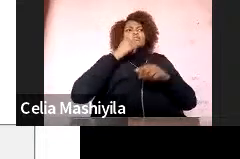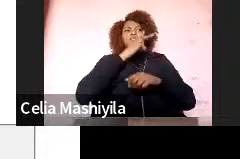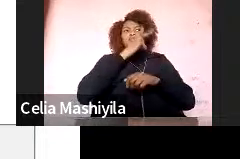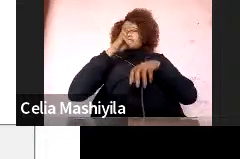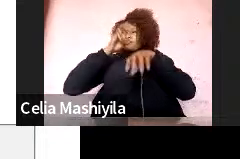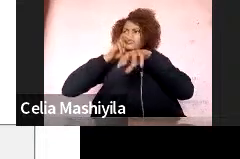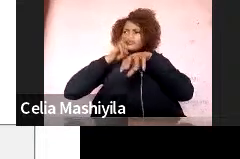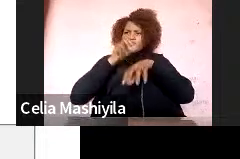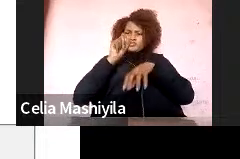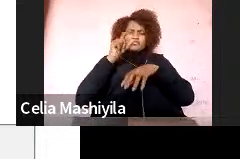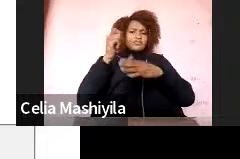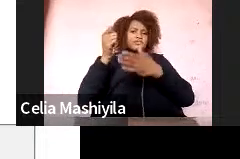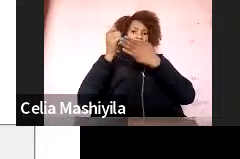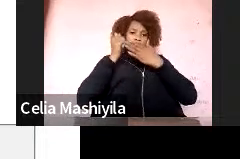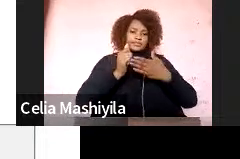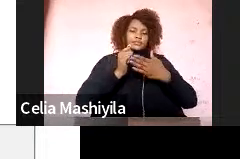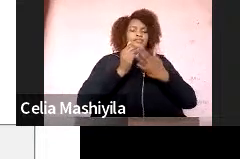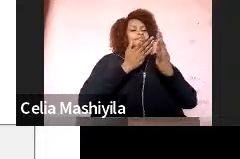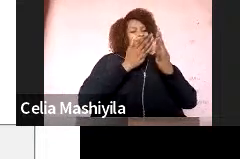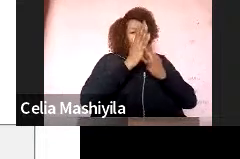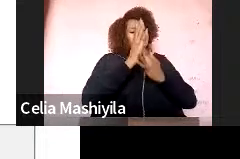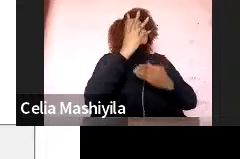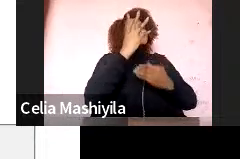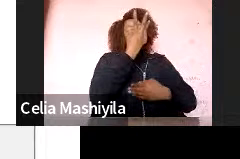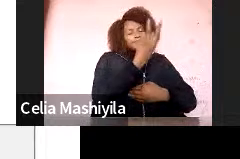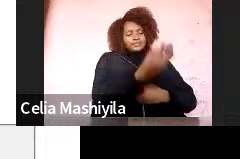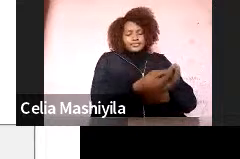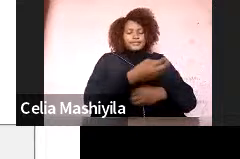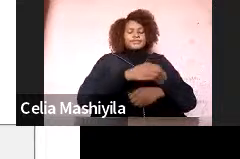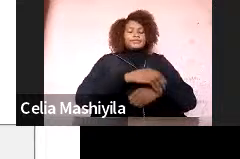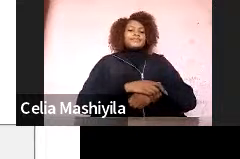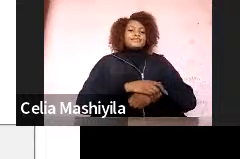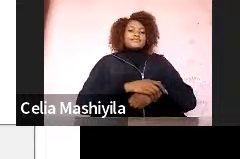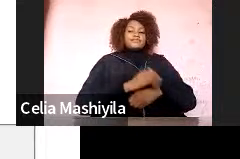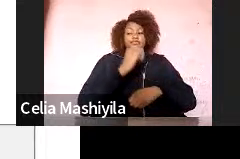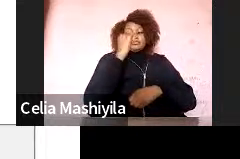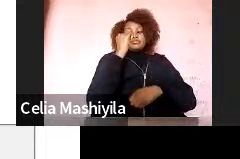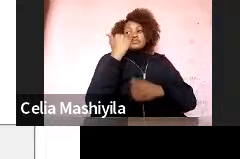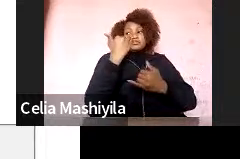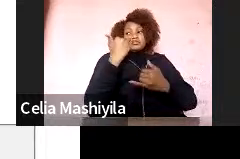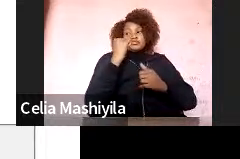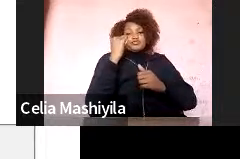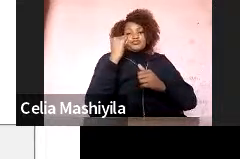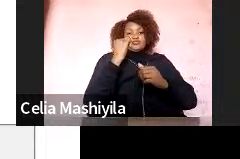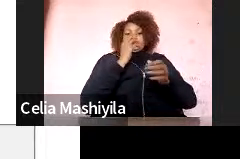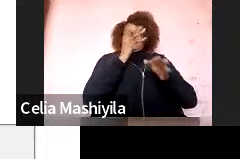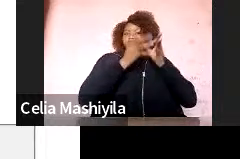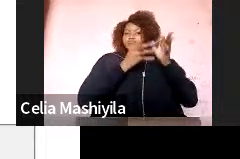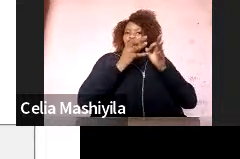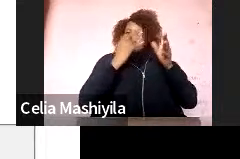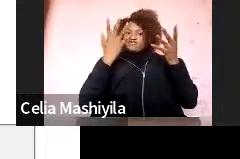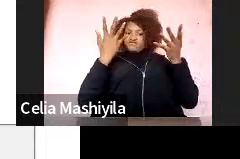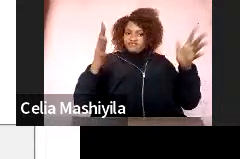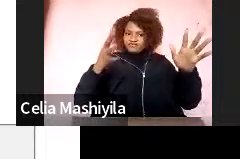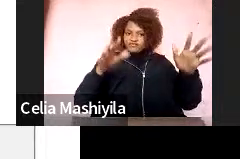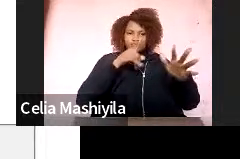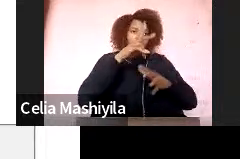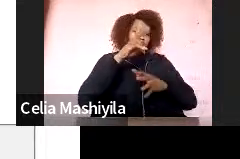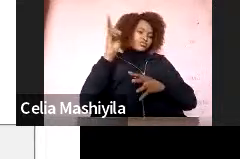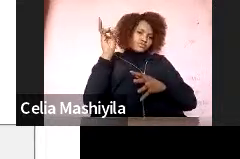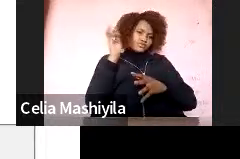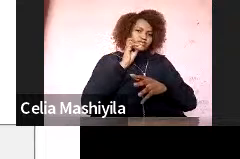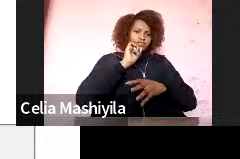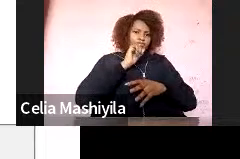have on the basis either of the assessments we have done, in the basis of either the declarations you have done, or